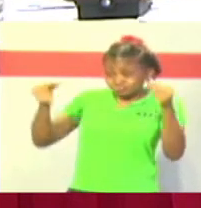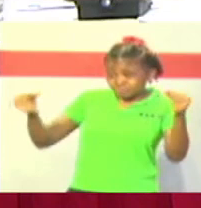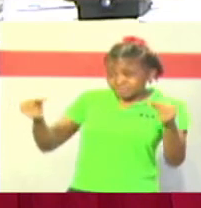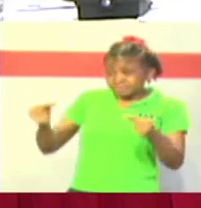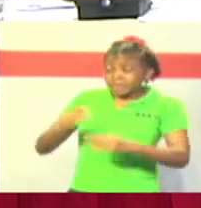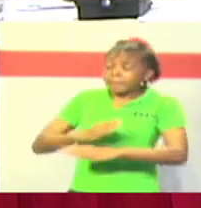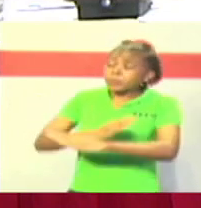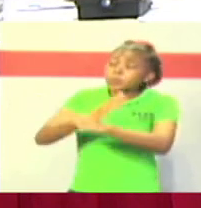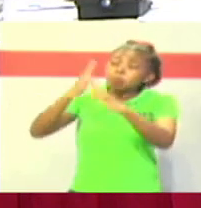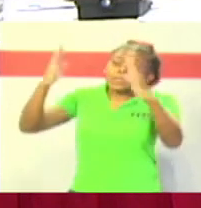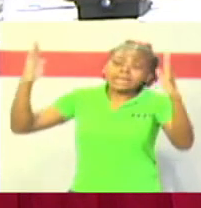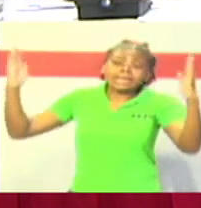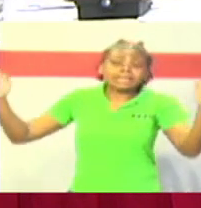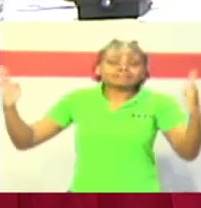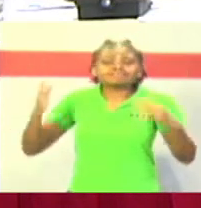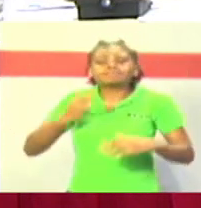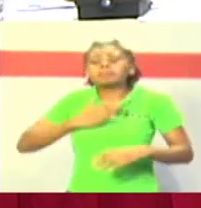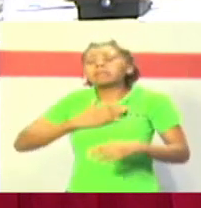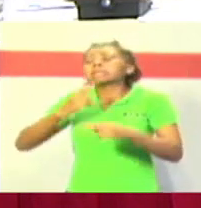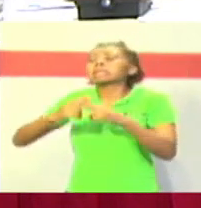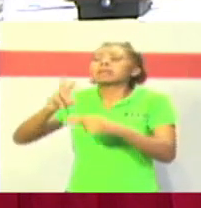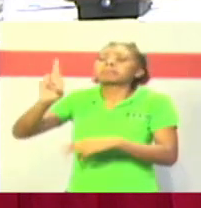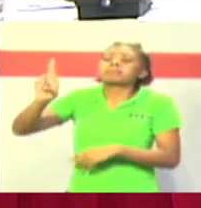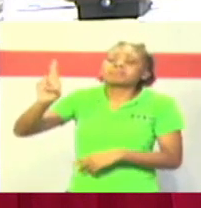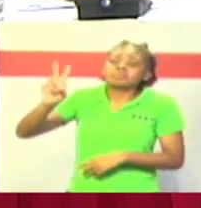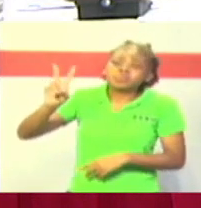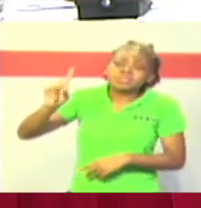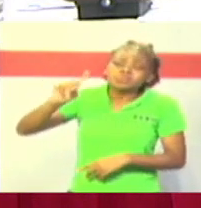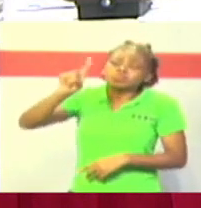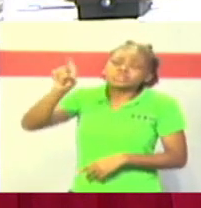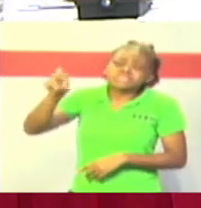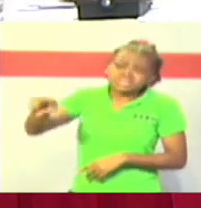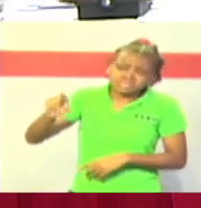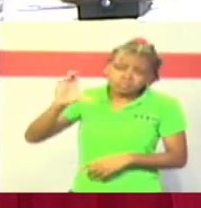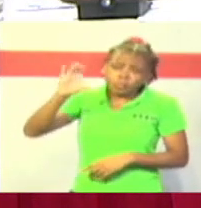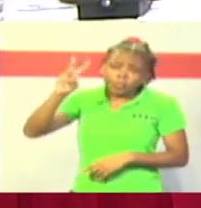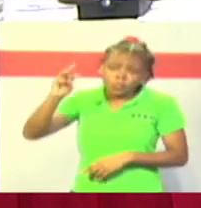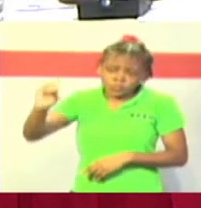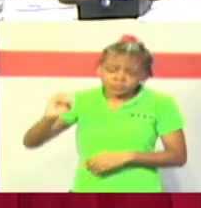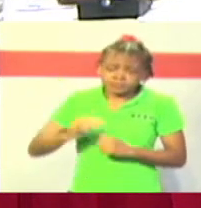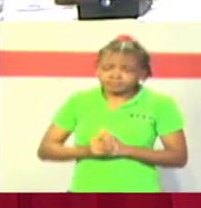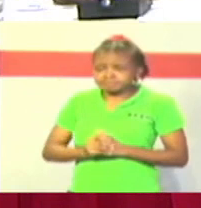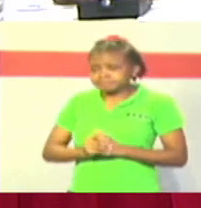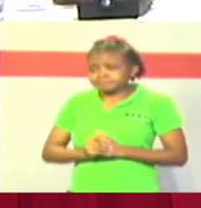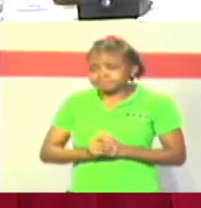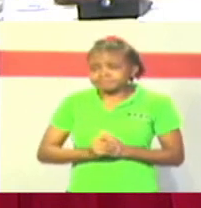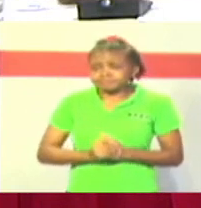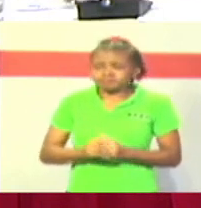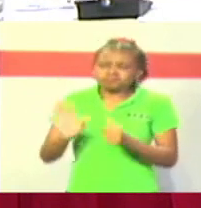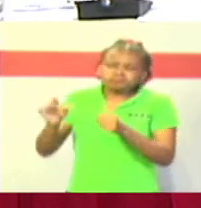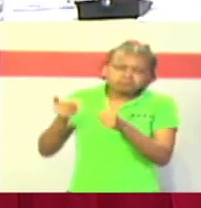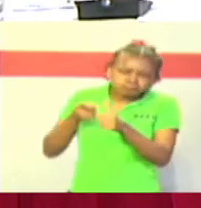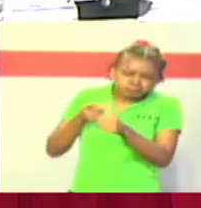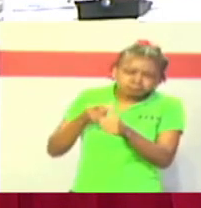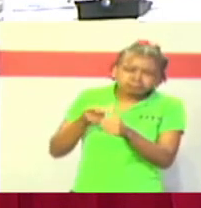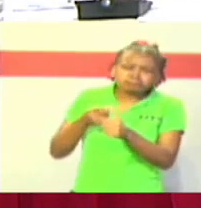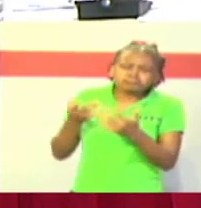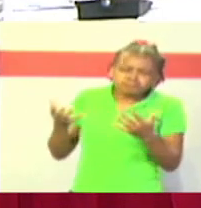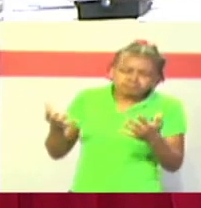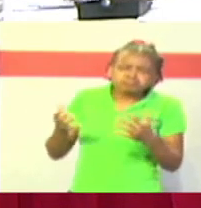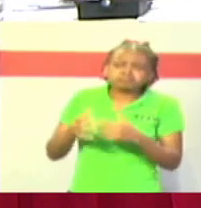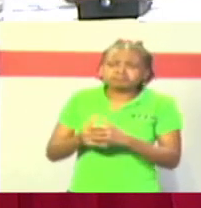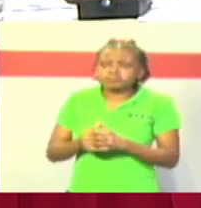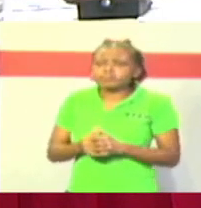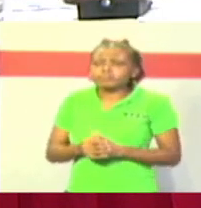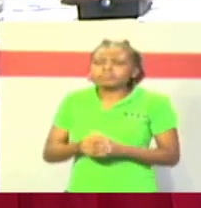Khan, Guardian Media Limited. My two questions are for the Chief Medical Officer. Dr. Parasram, firstly, can we have an